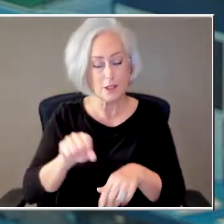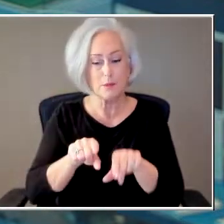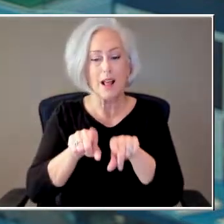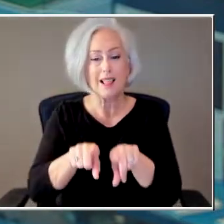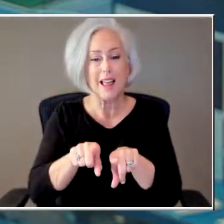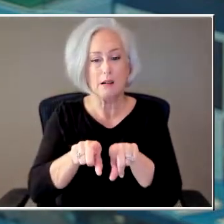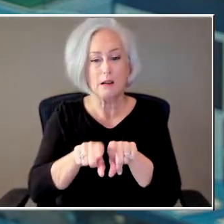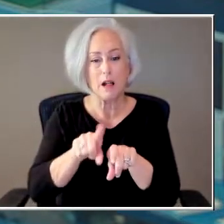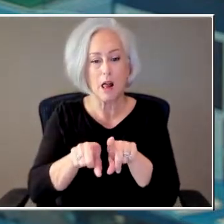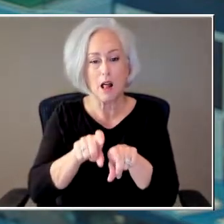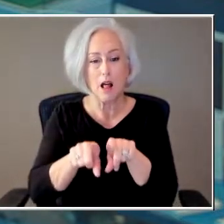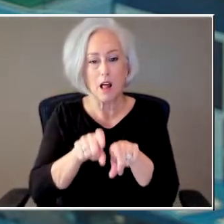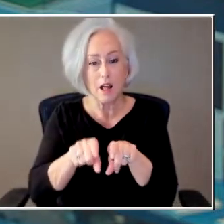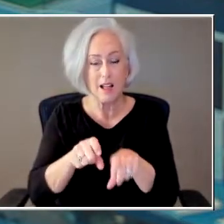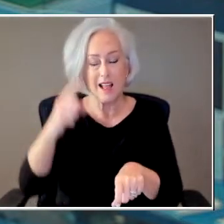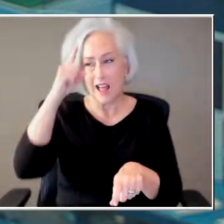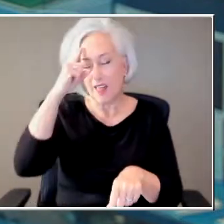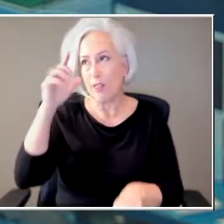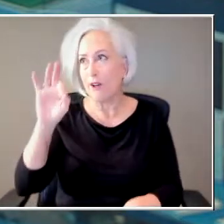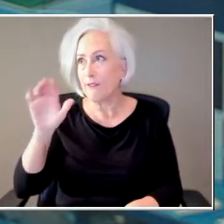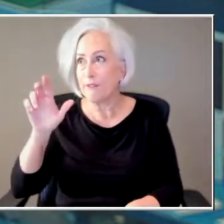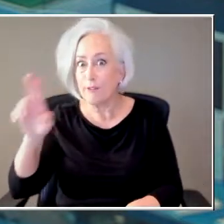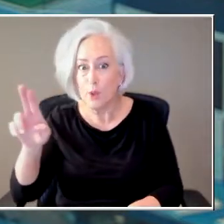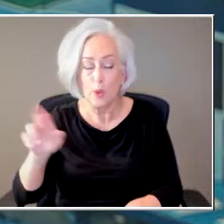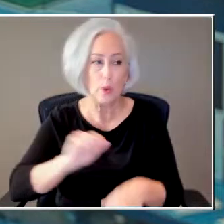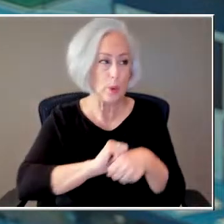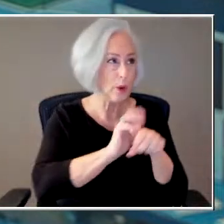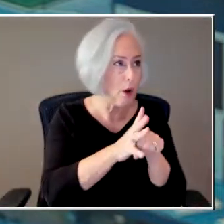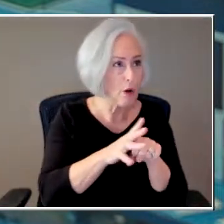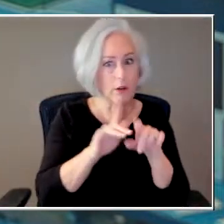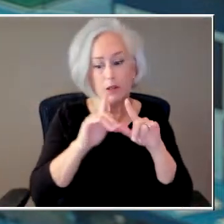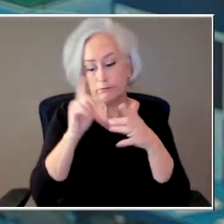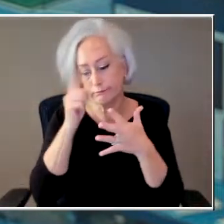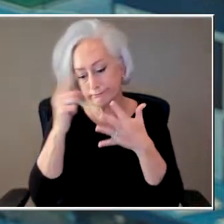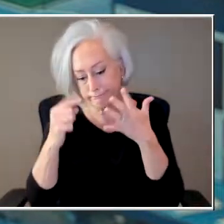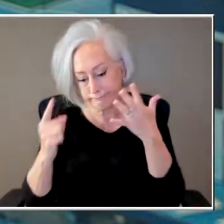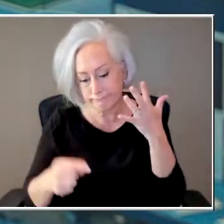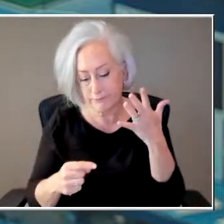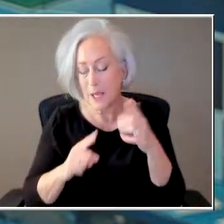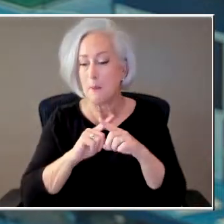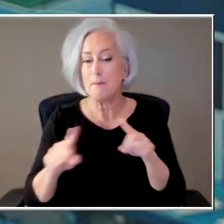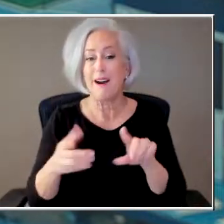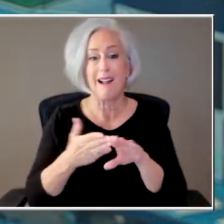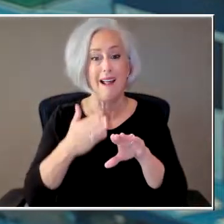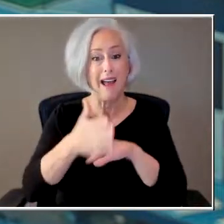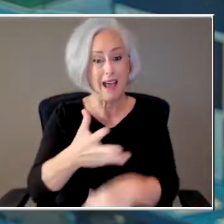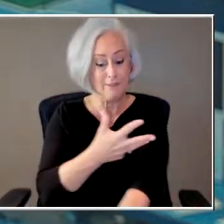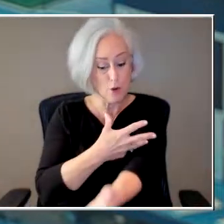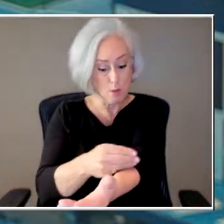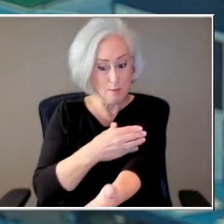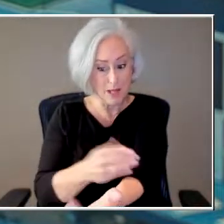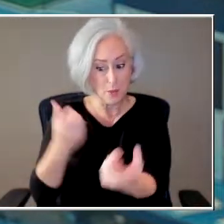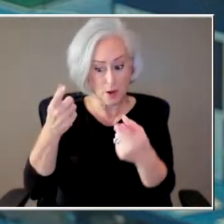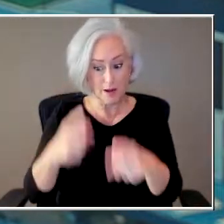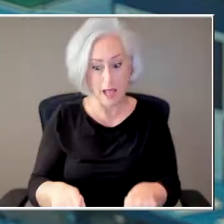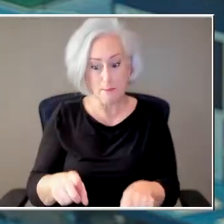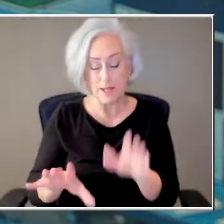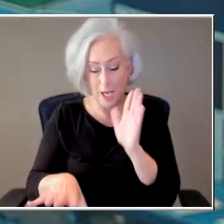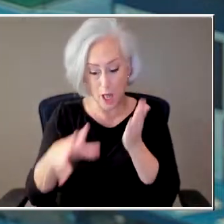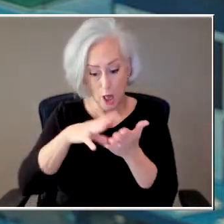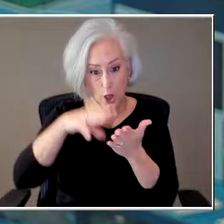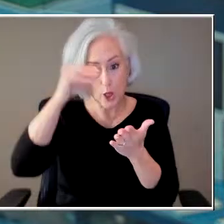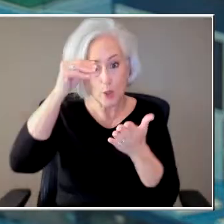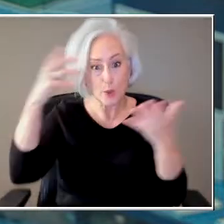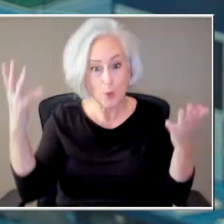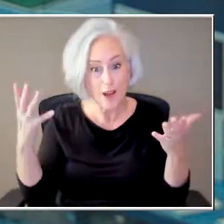thought it was the flu, I thought it was COVID, but then after getting blood work done, I found out my kidneys were failing and to get to the